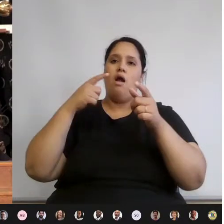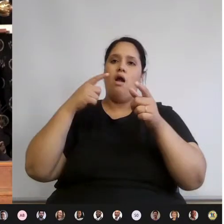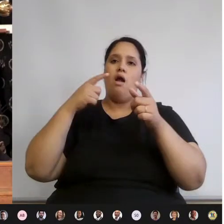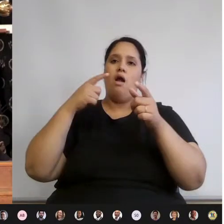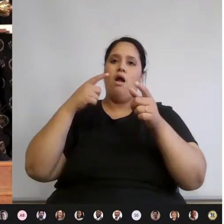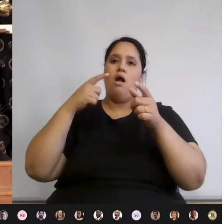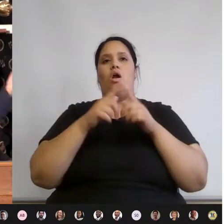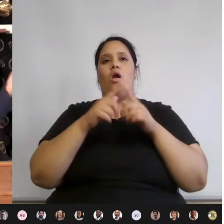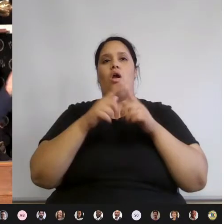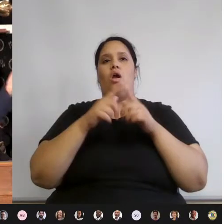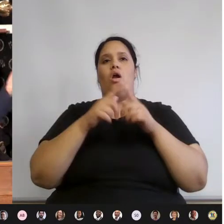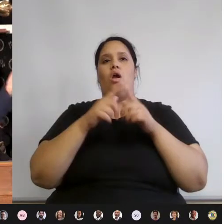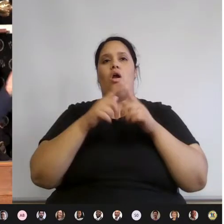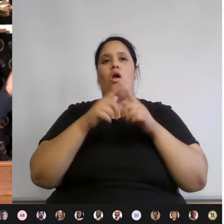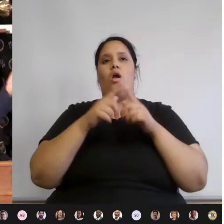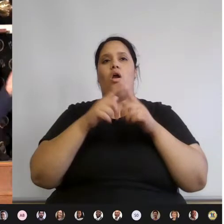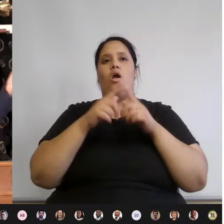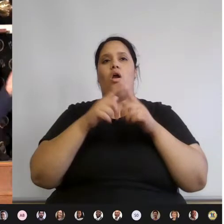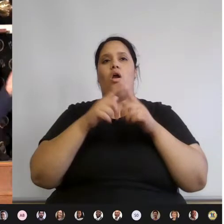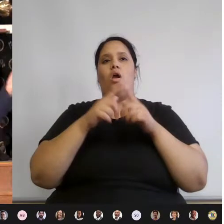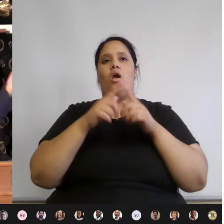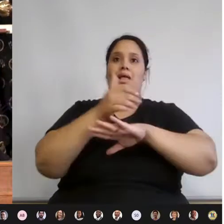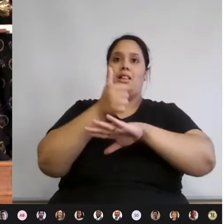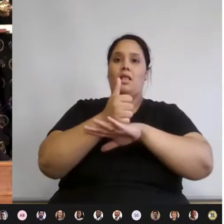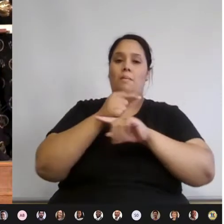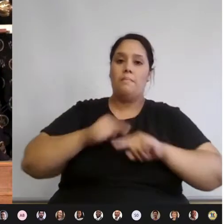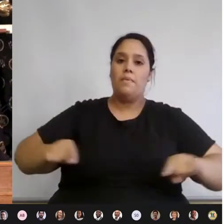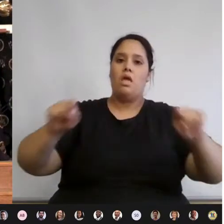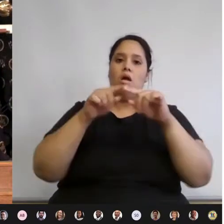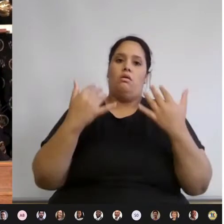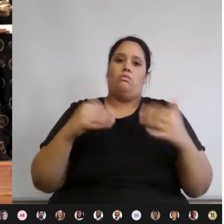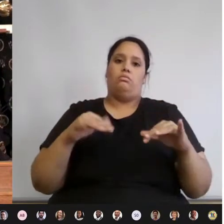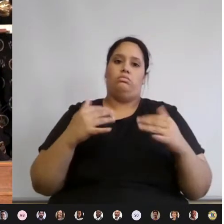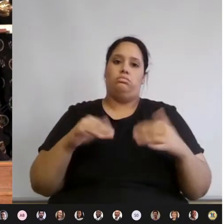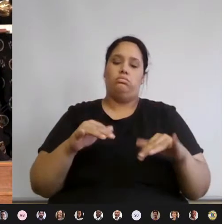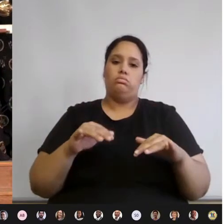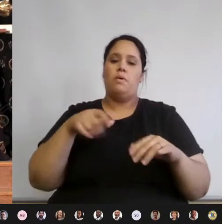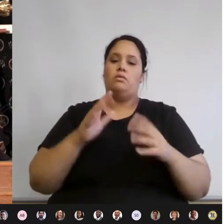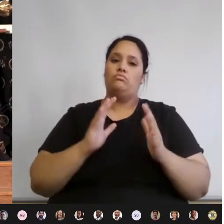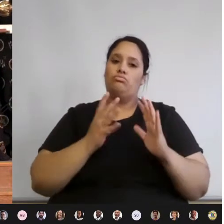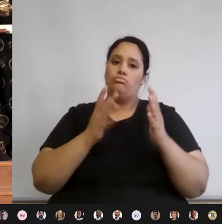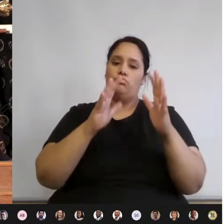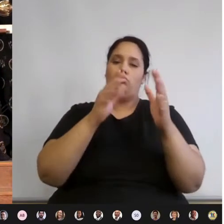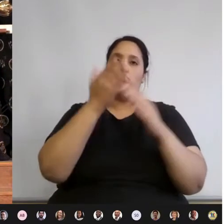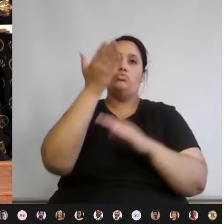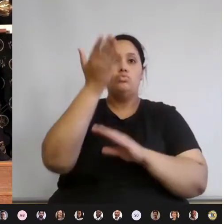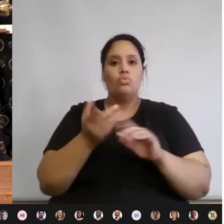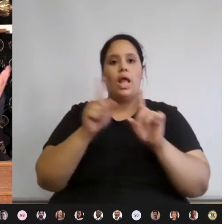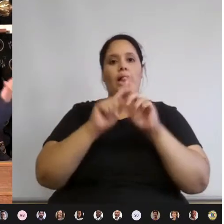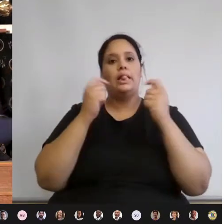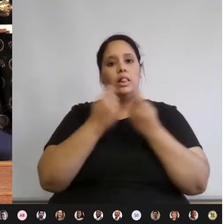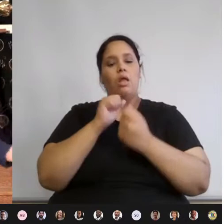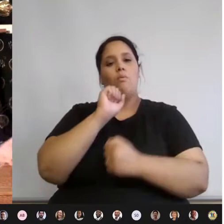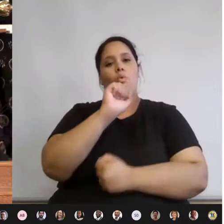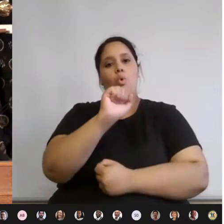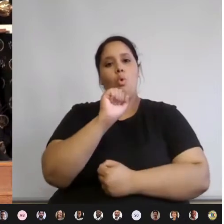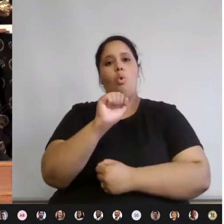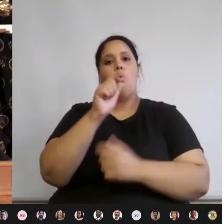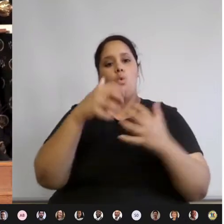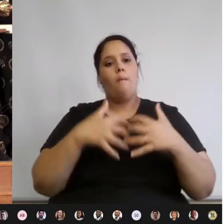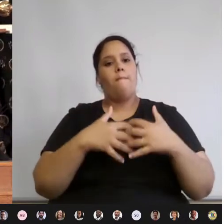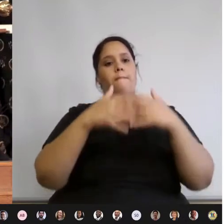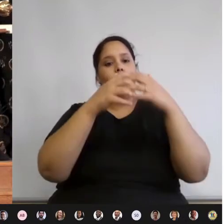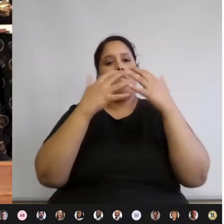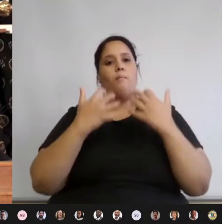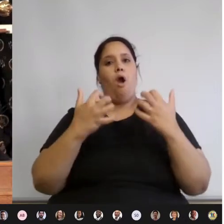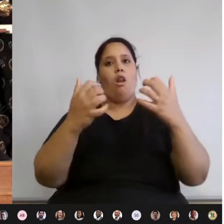that is amazing is how this setup has been put in place. I want to congratulate you and your team for creating a parliament